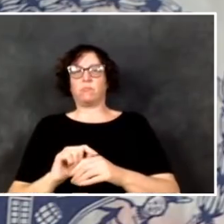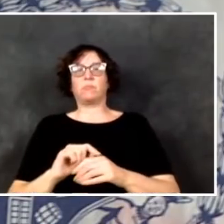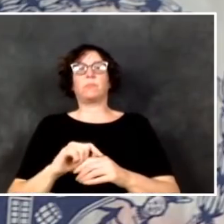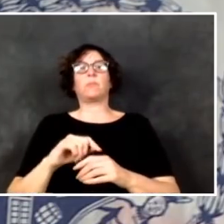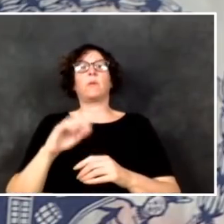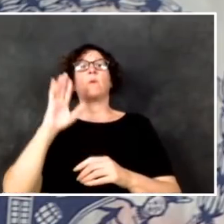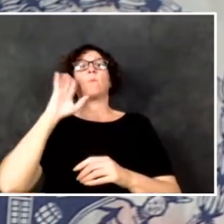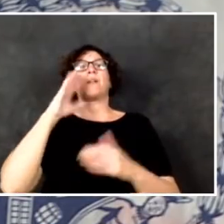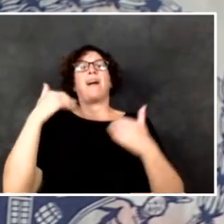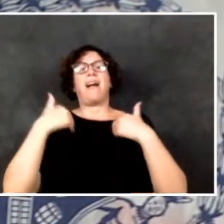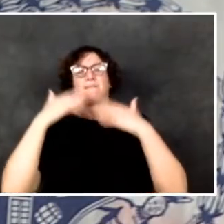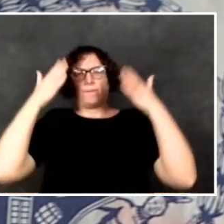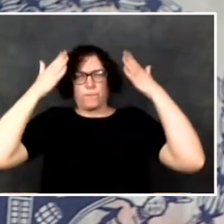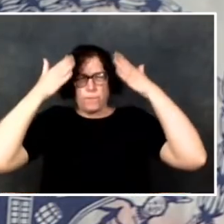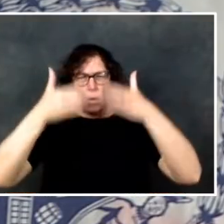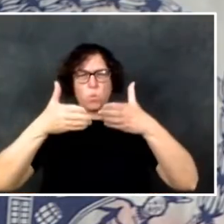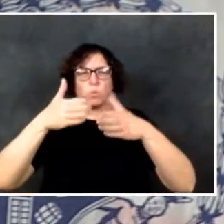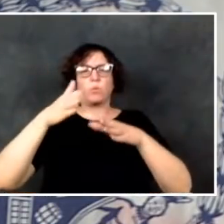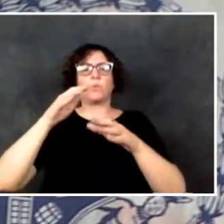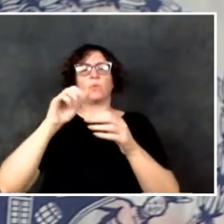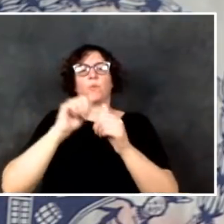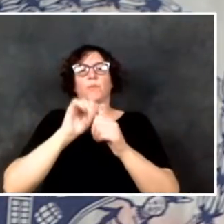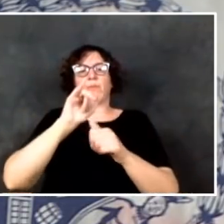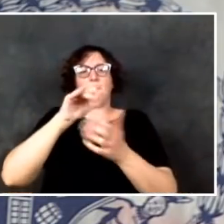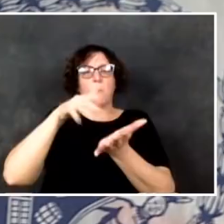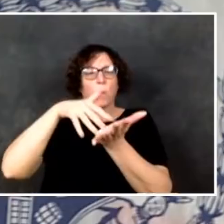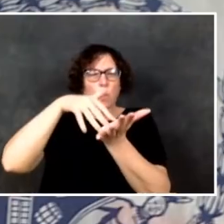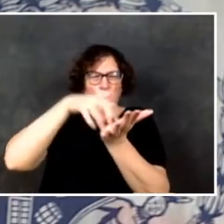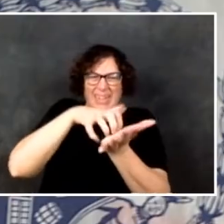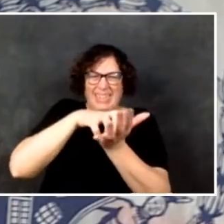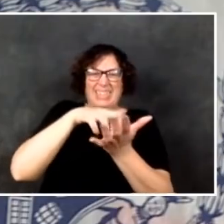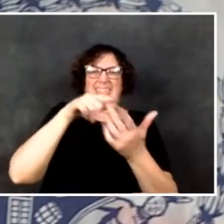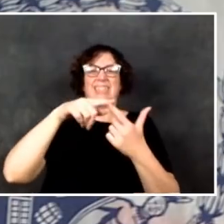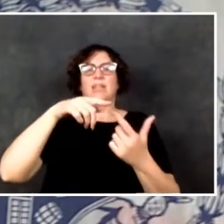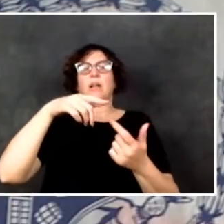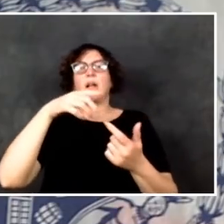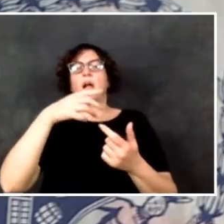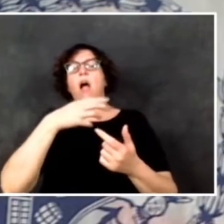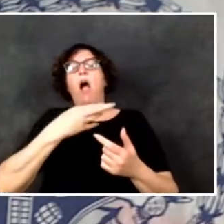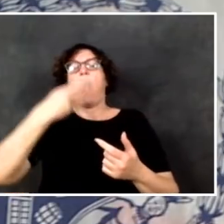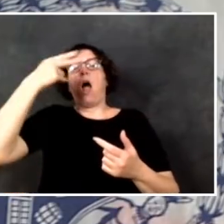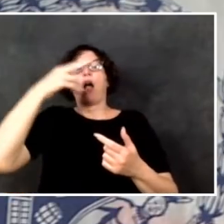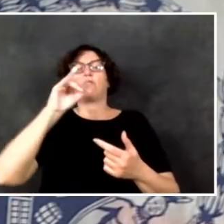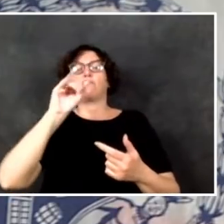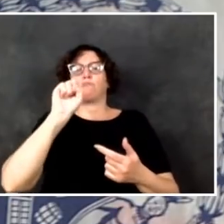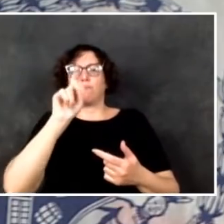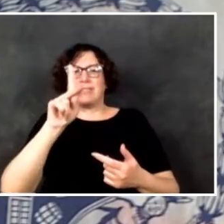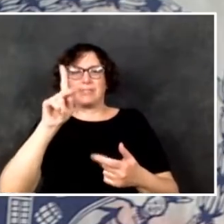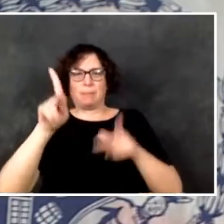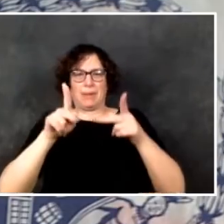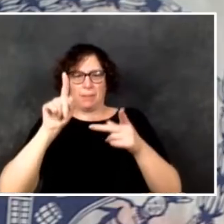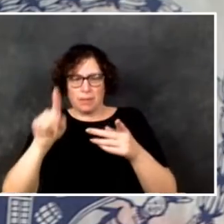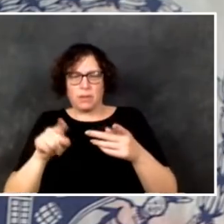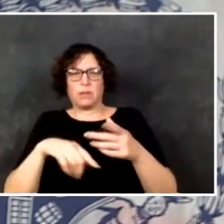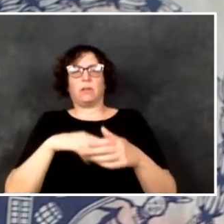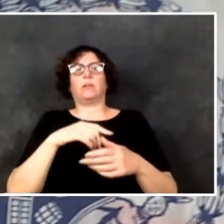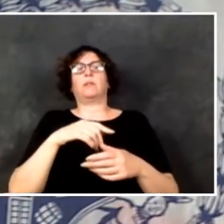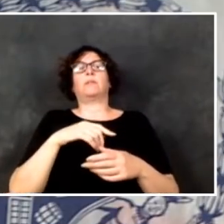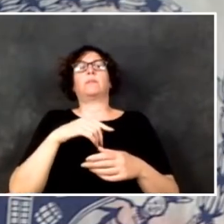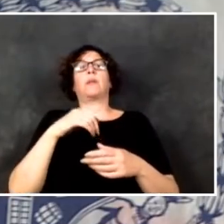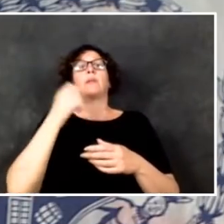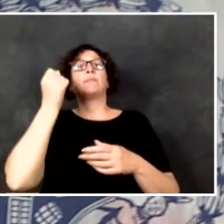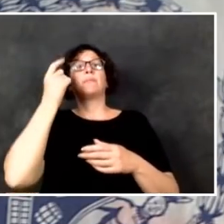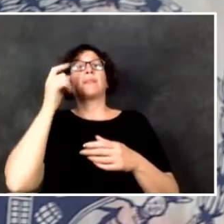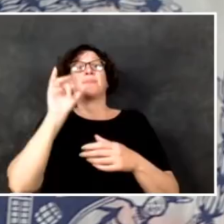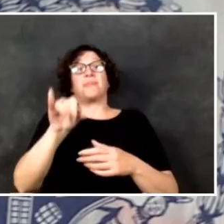will be contingent upon 2 things, like so much else in this crisis has been, that we give you a game plan, then we tell you there are realities that we have